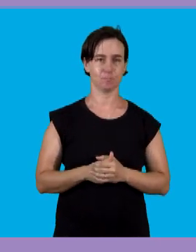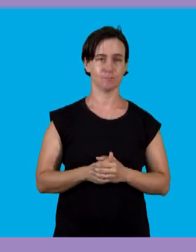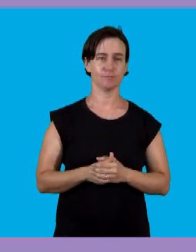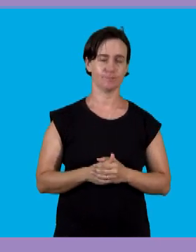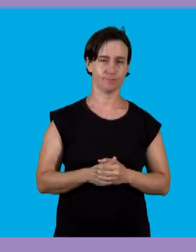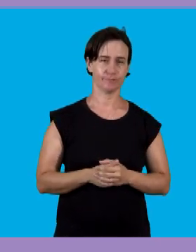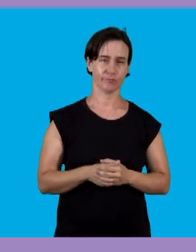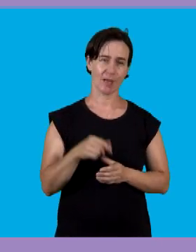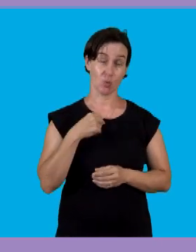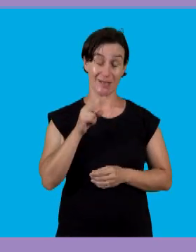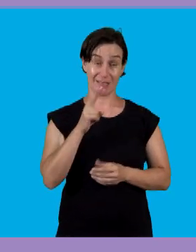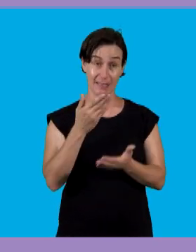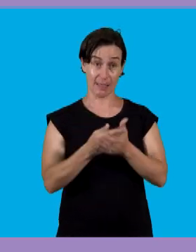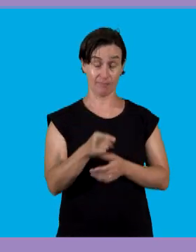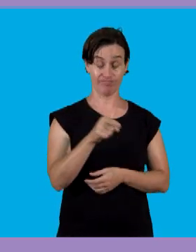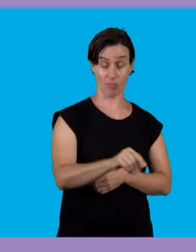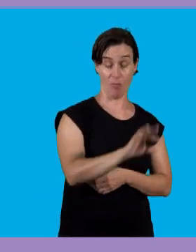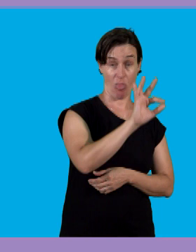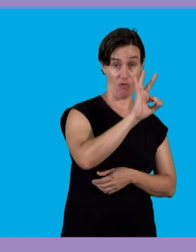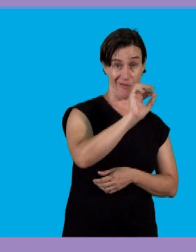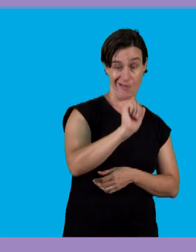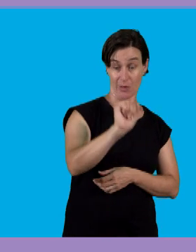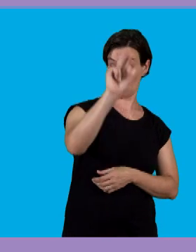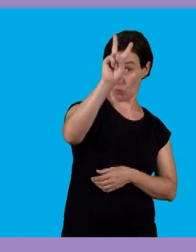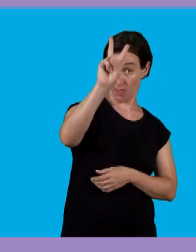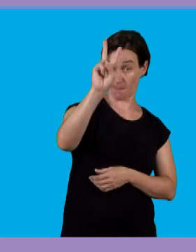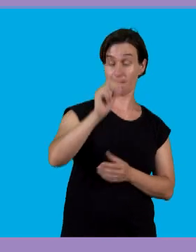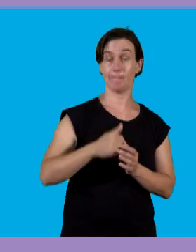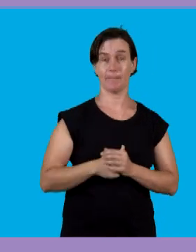And again, we can see that the 3a